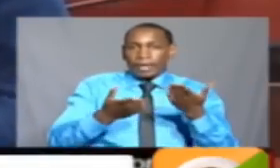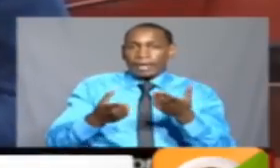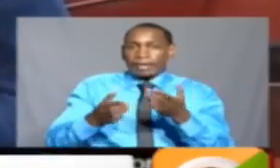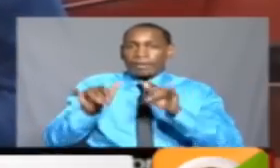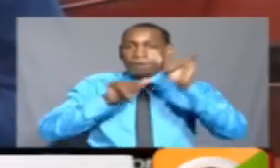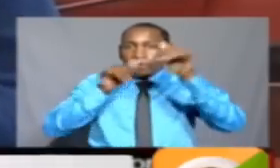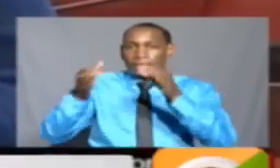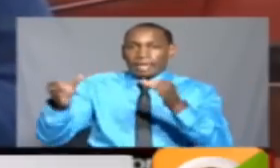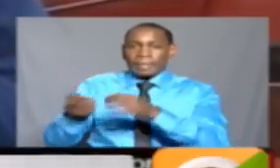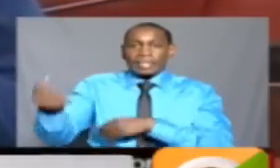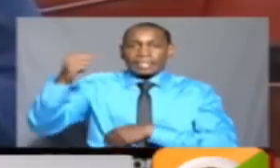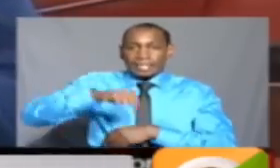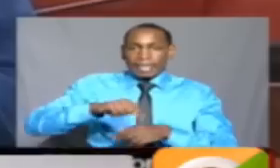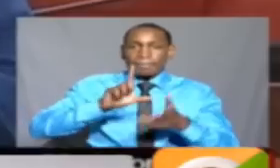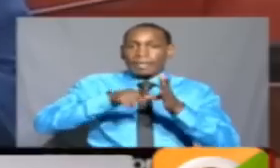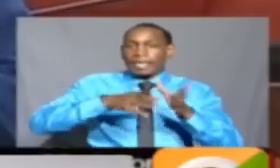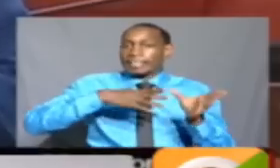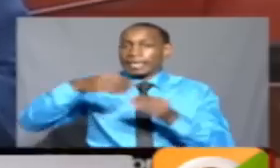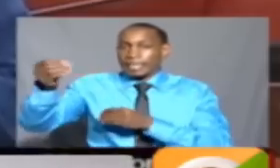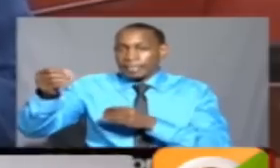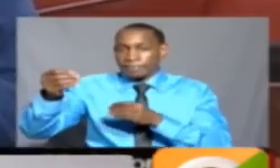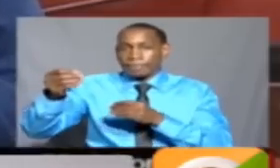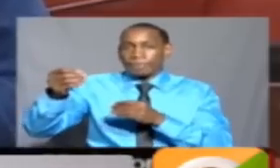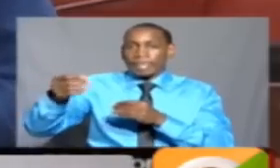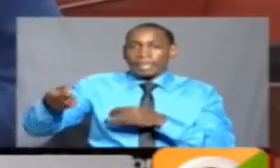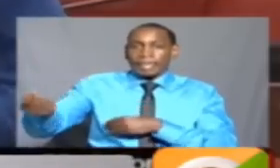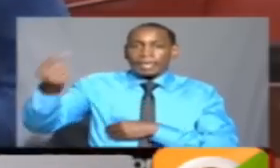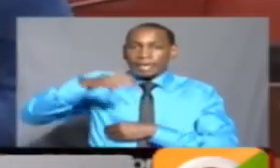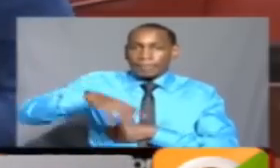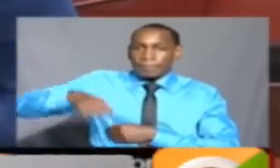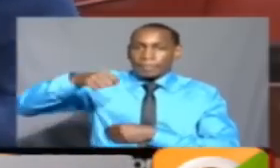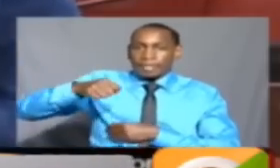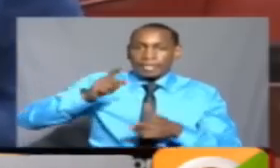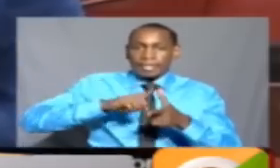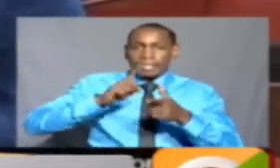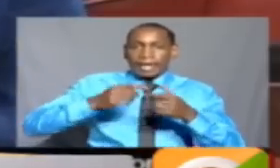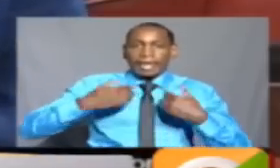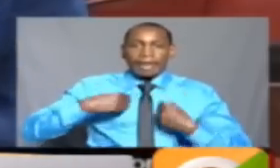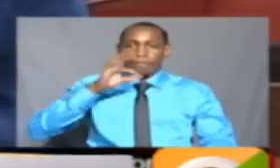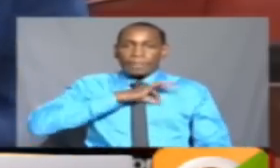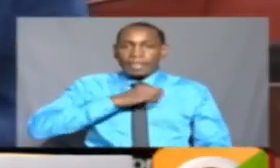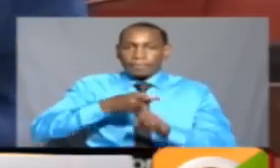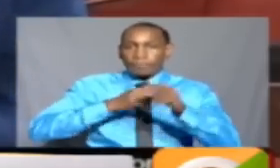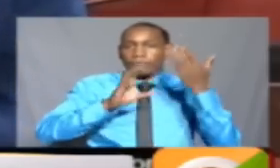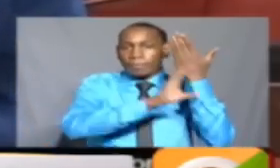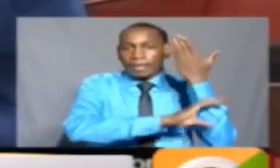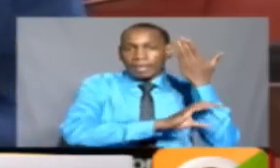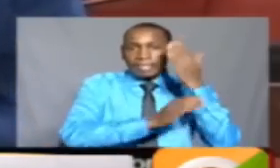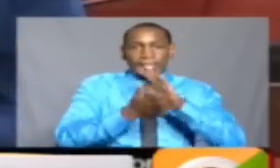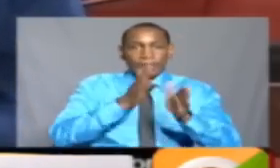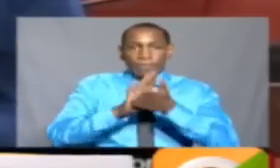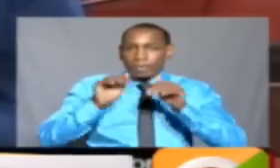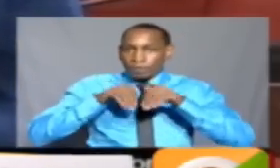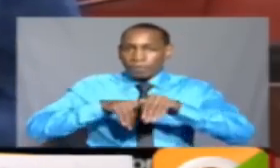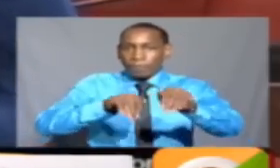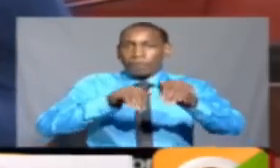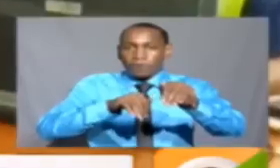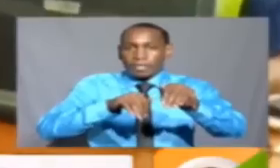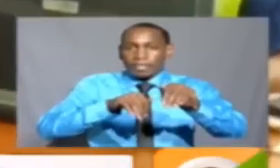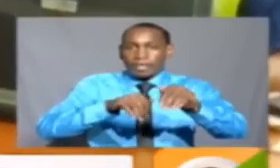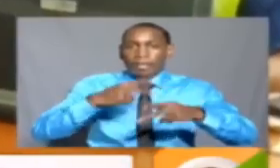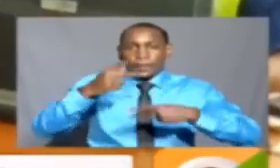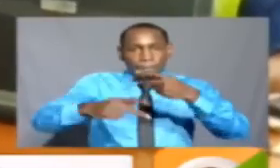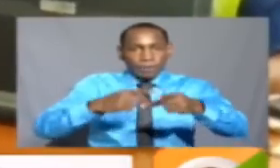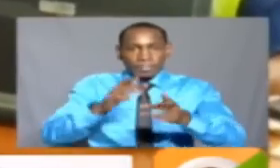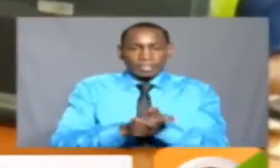can walk in and walk out, walk in with a briefcase and walk out with tons of money from this country without following due